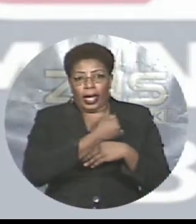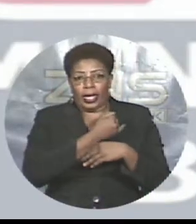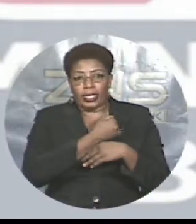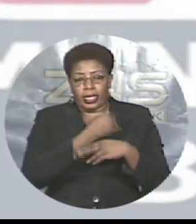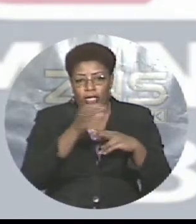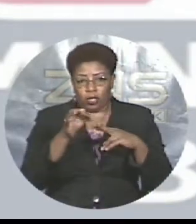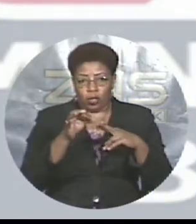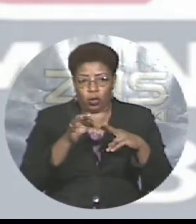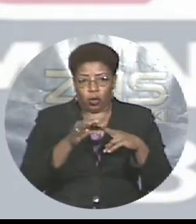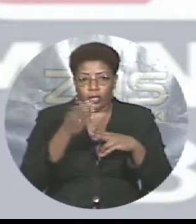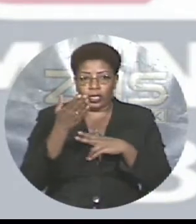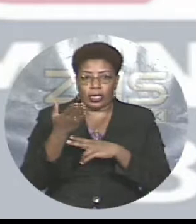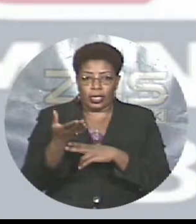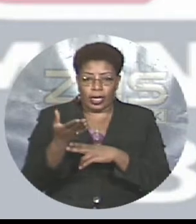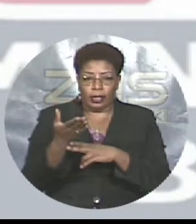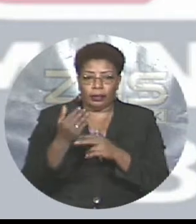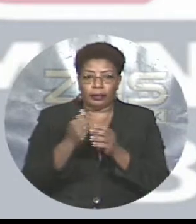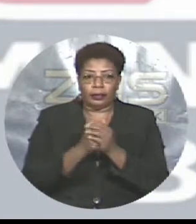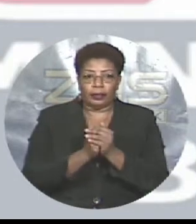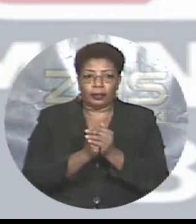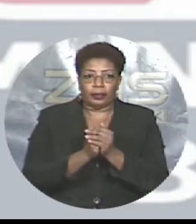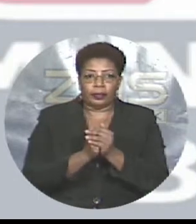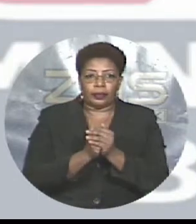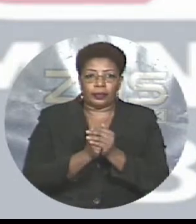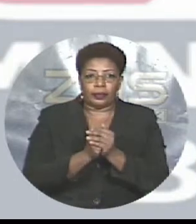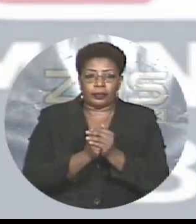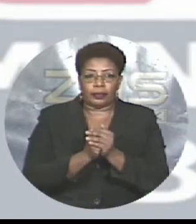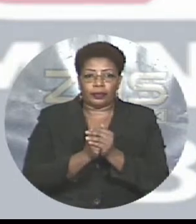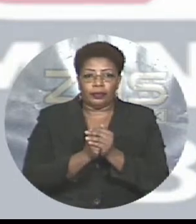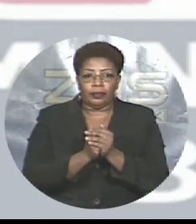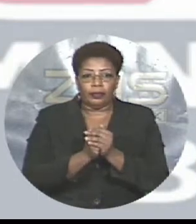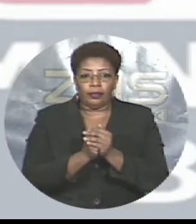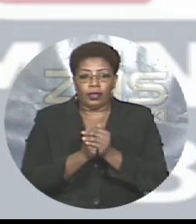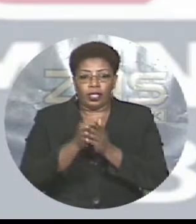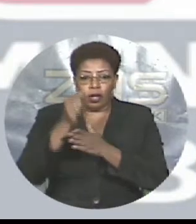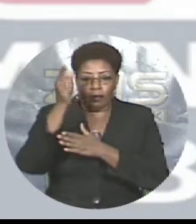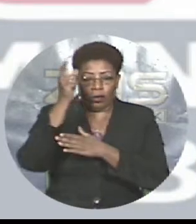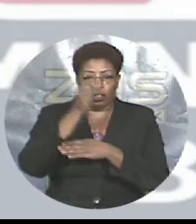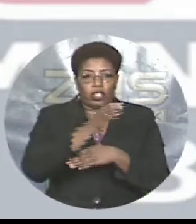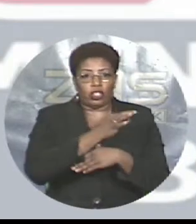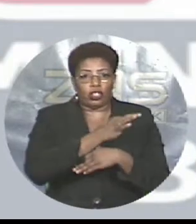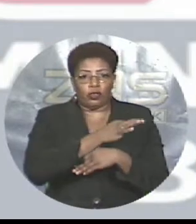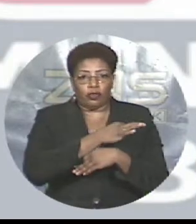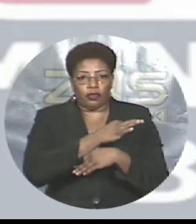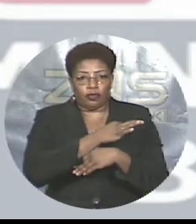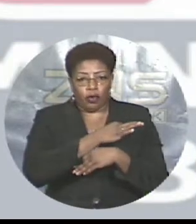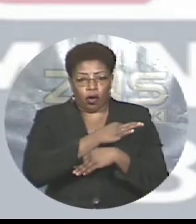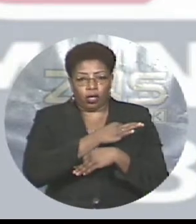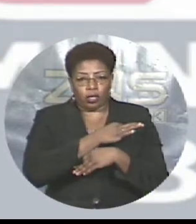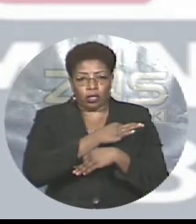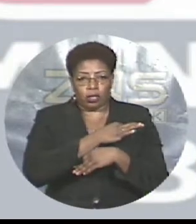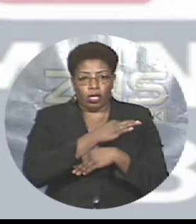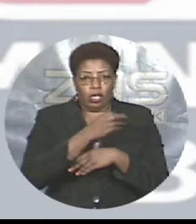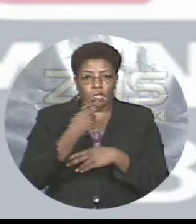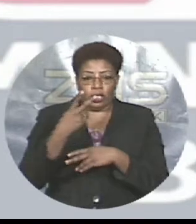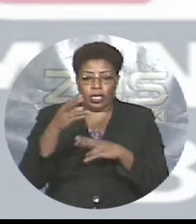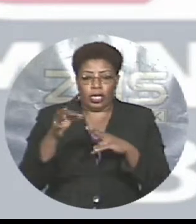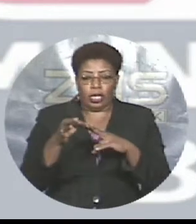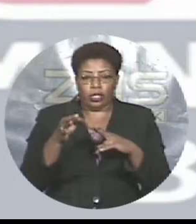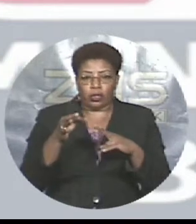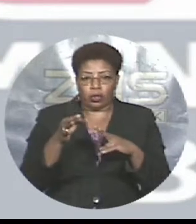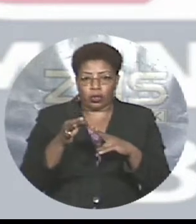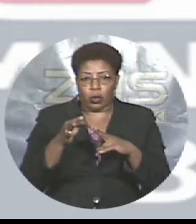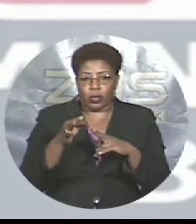solo home run. Lake County fell to Lansing 10-3. Lucius Fox also 1-for-4 with a double, an RBI, and a